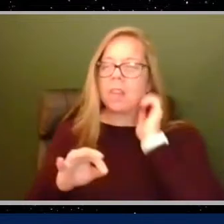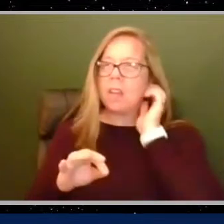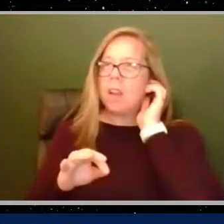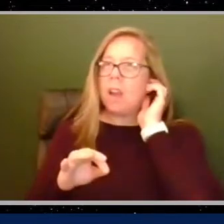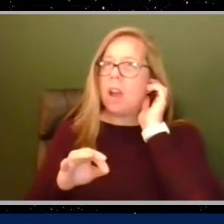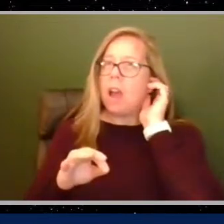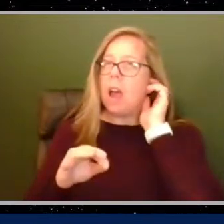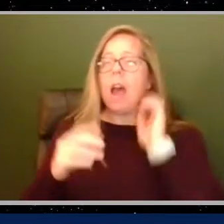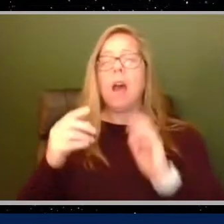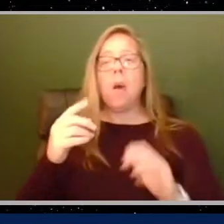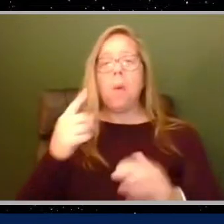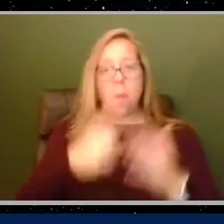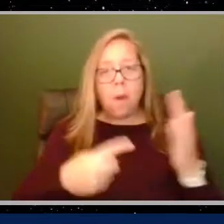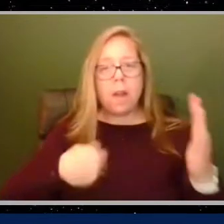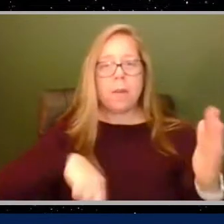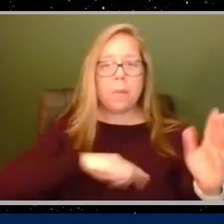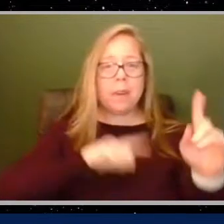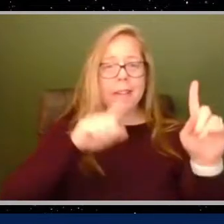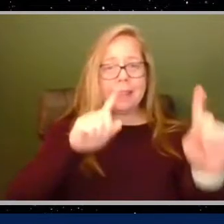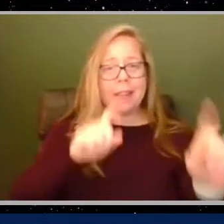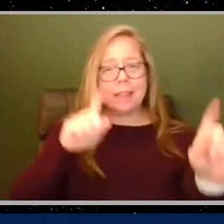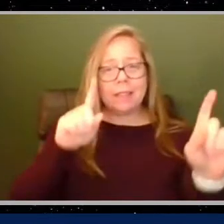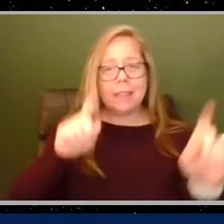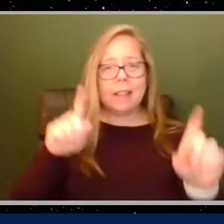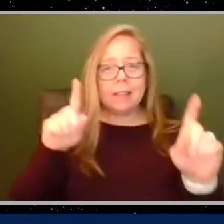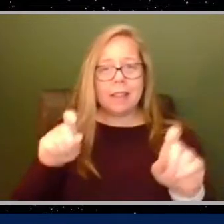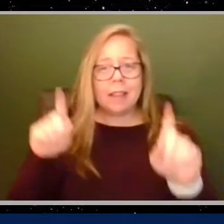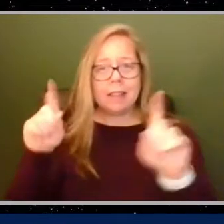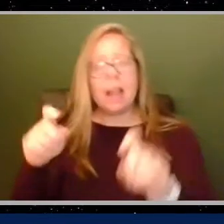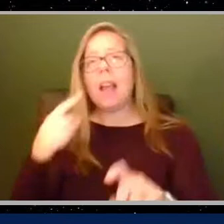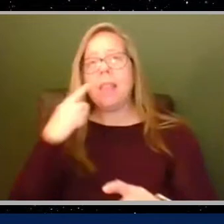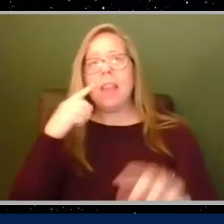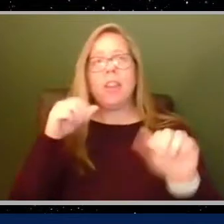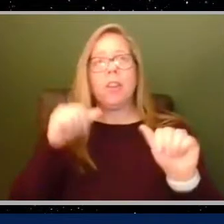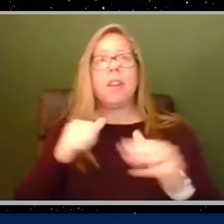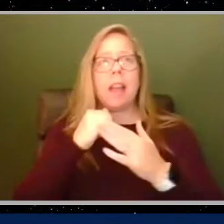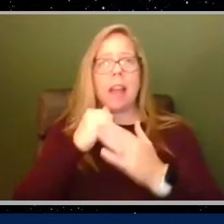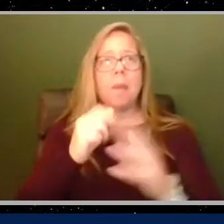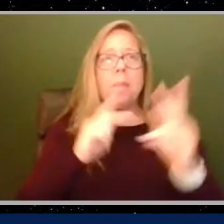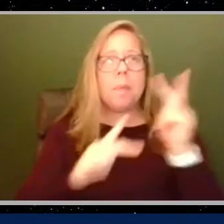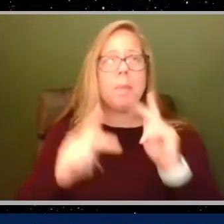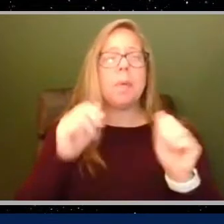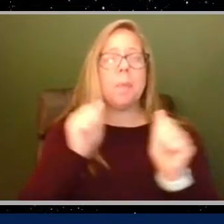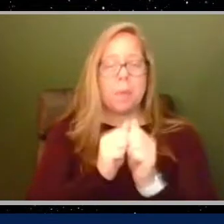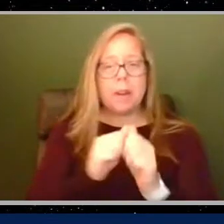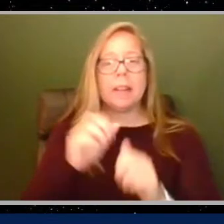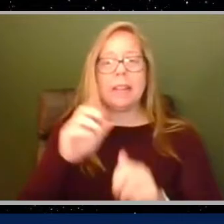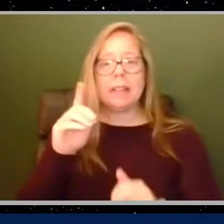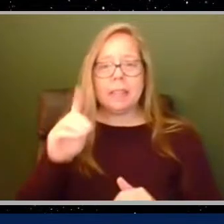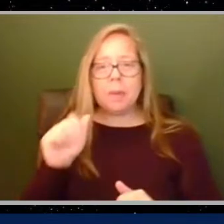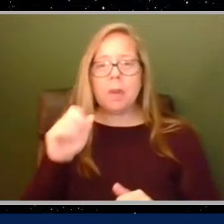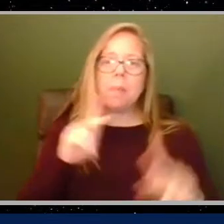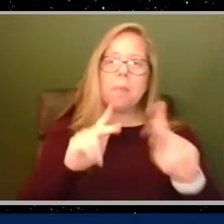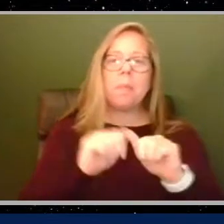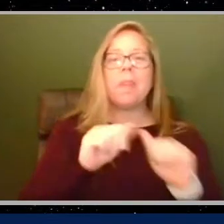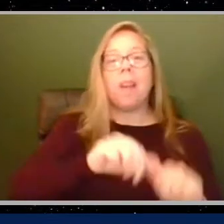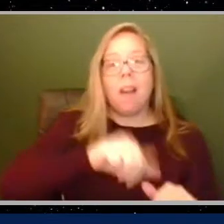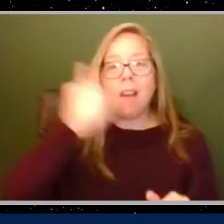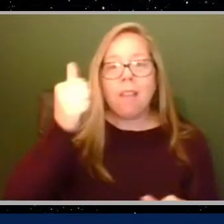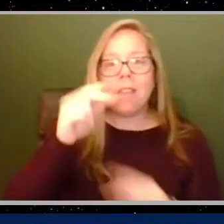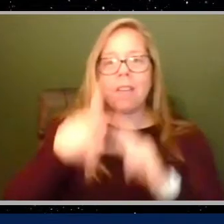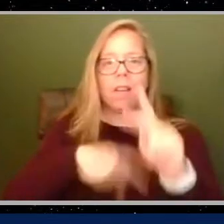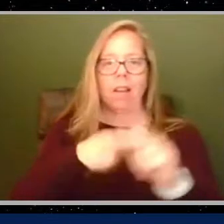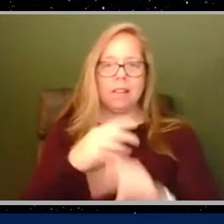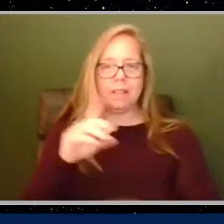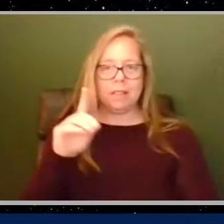other people without disabilities or with different disabilities. But like I was kind of mentioning, it was really nice, that ability to realize that all of